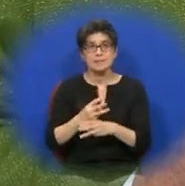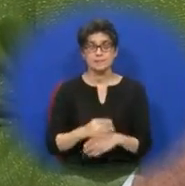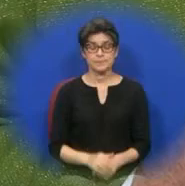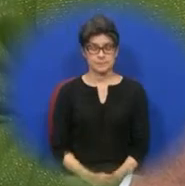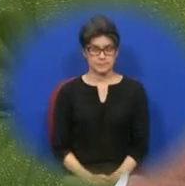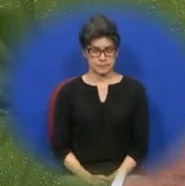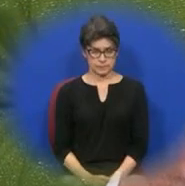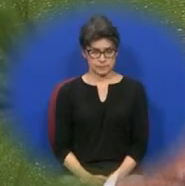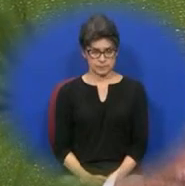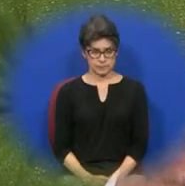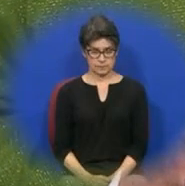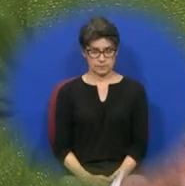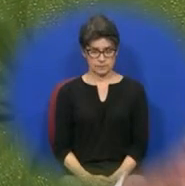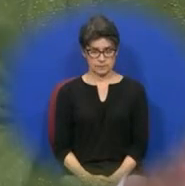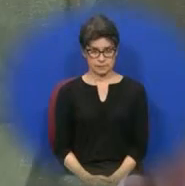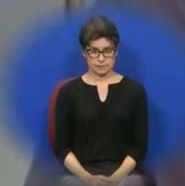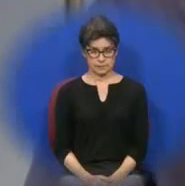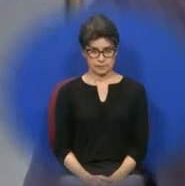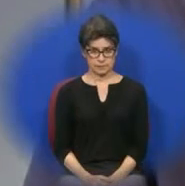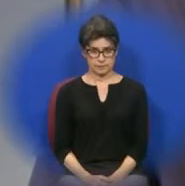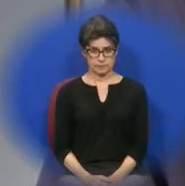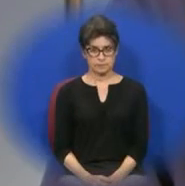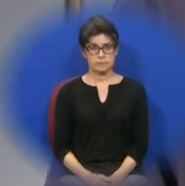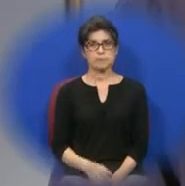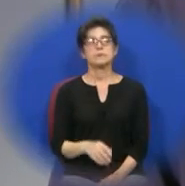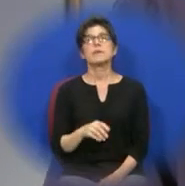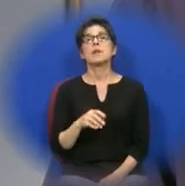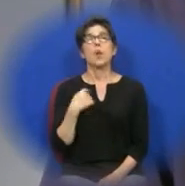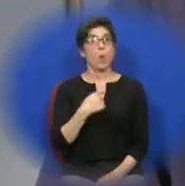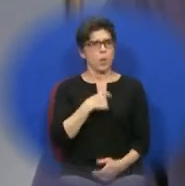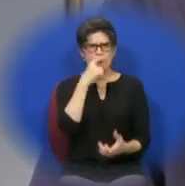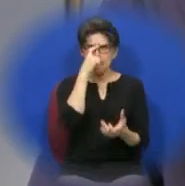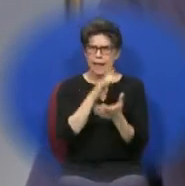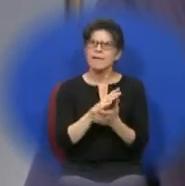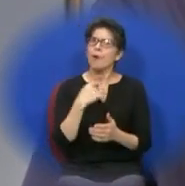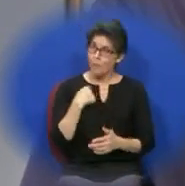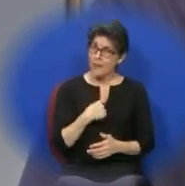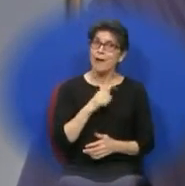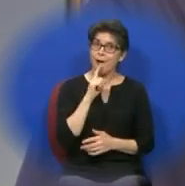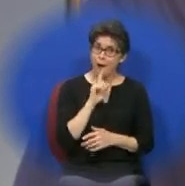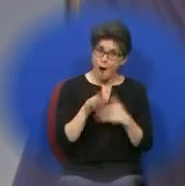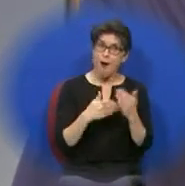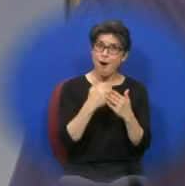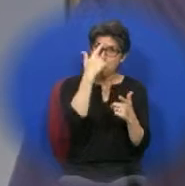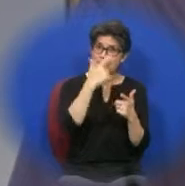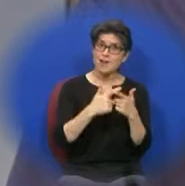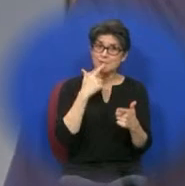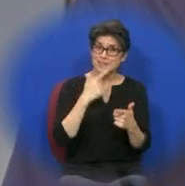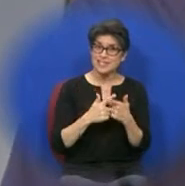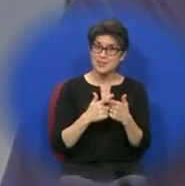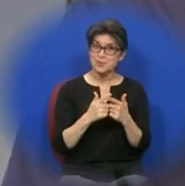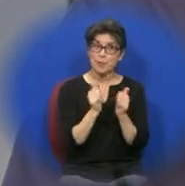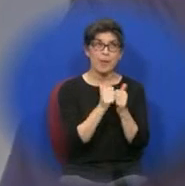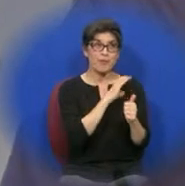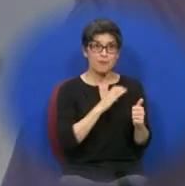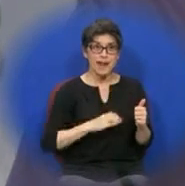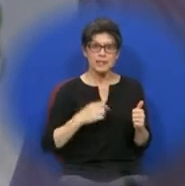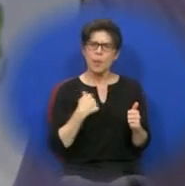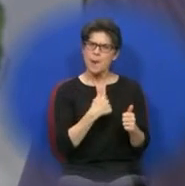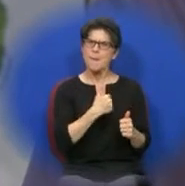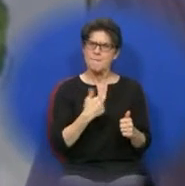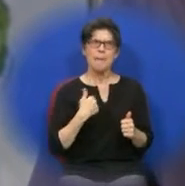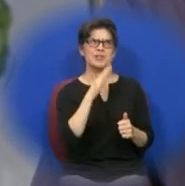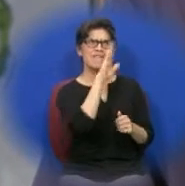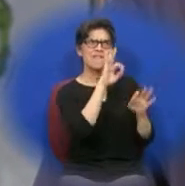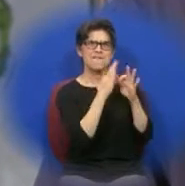commandments. That we may believe that we are all brothers and sisters in Christ and members of God's family, called